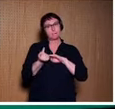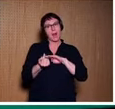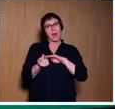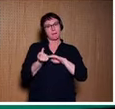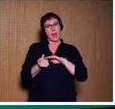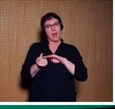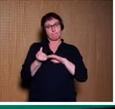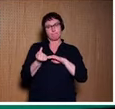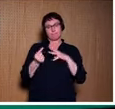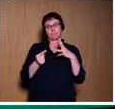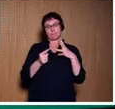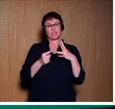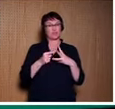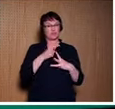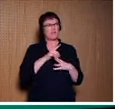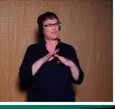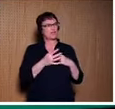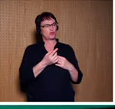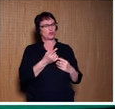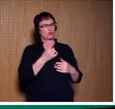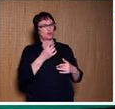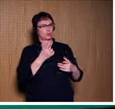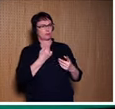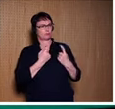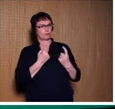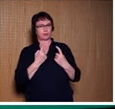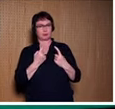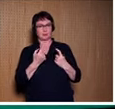you mentioned? Let me start with Jack.